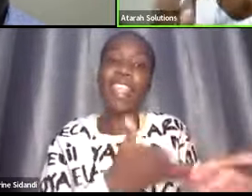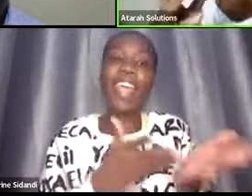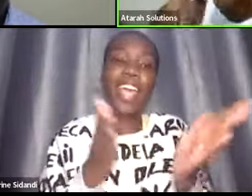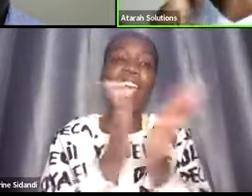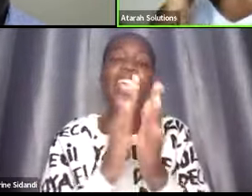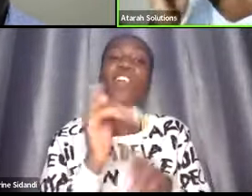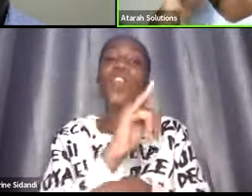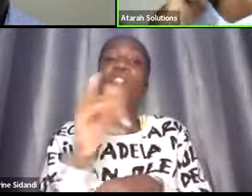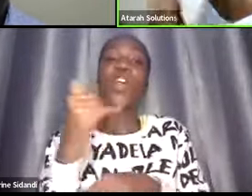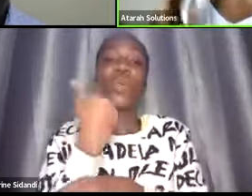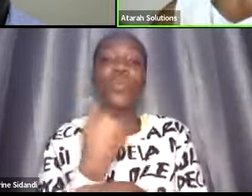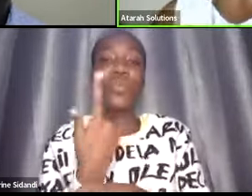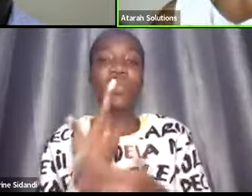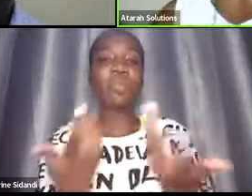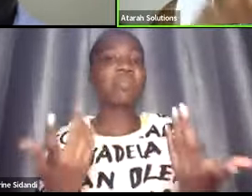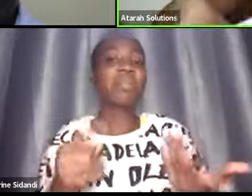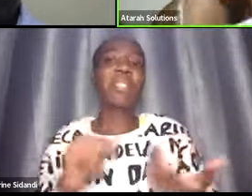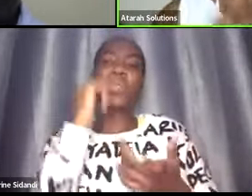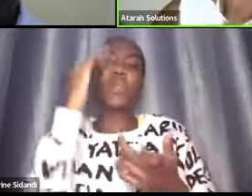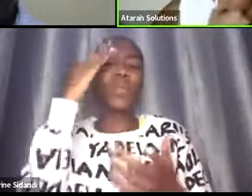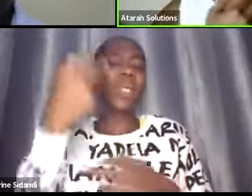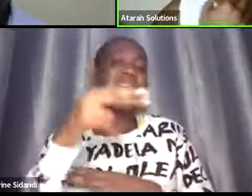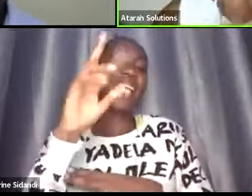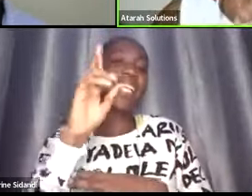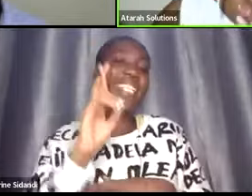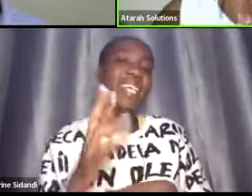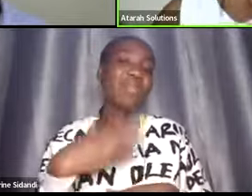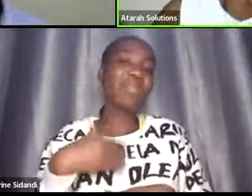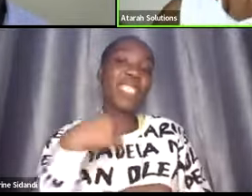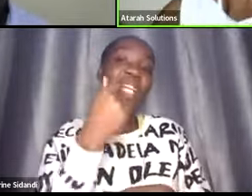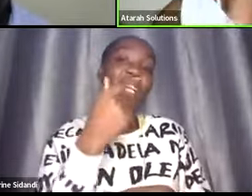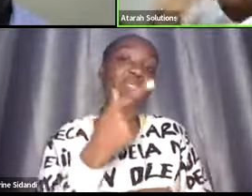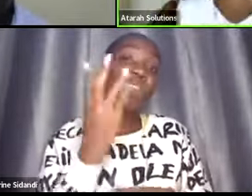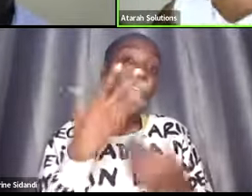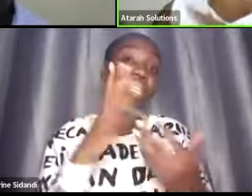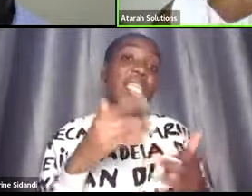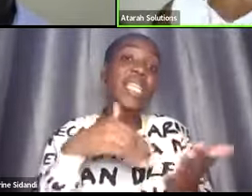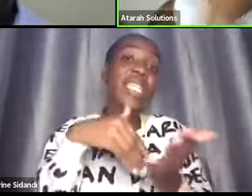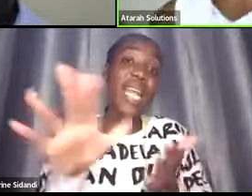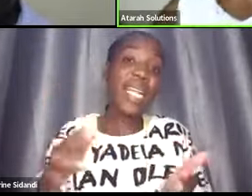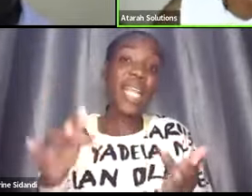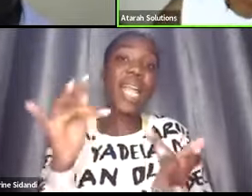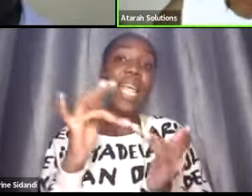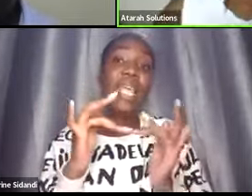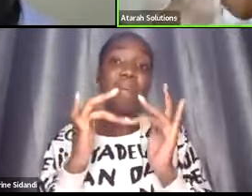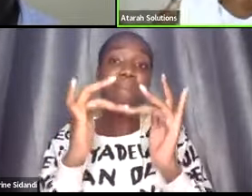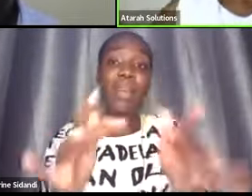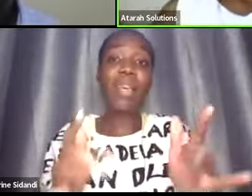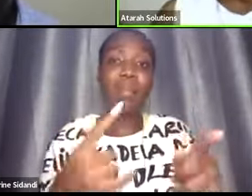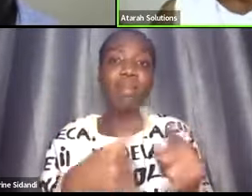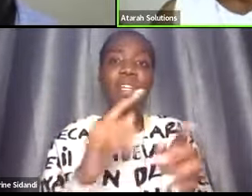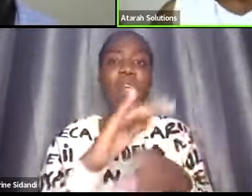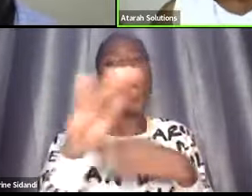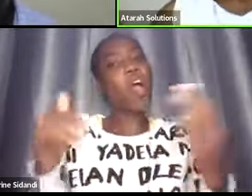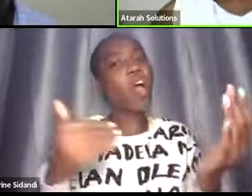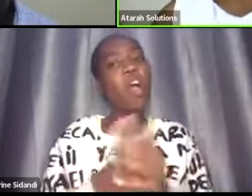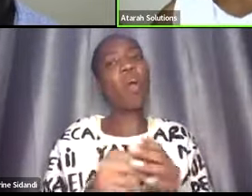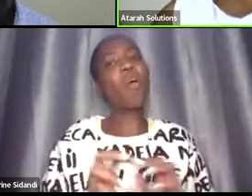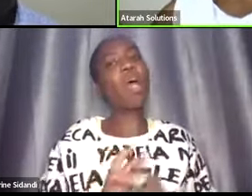Yani, I don't know, HR professionals, I have told you to send me an email, and then all of you are on my WhatsApp. Surely,